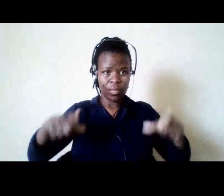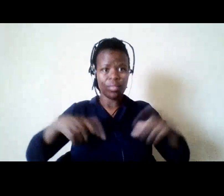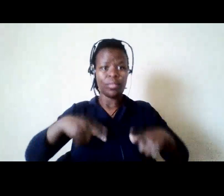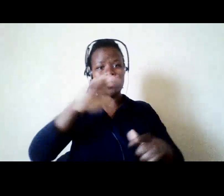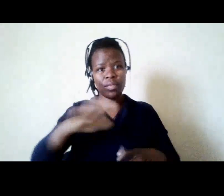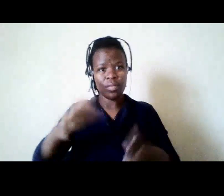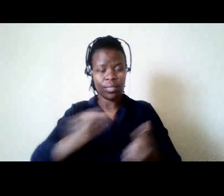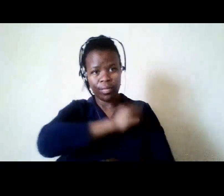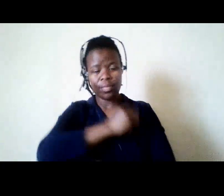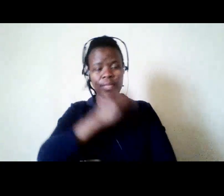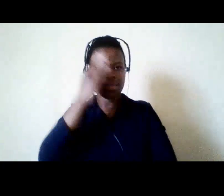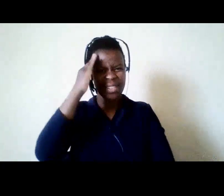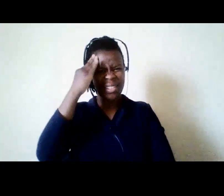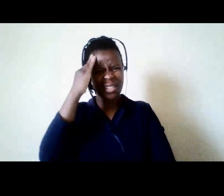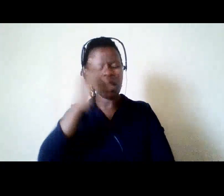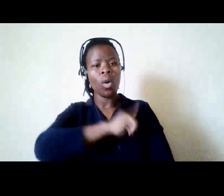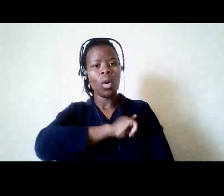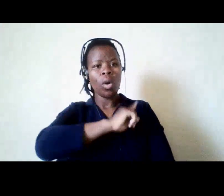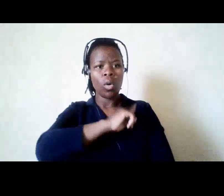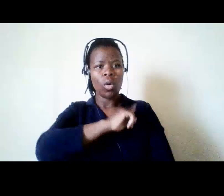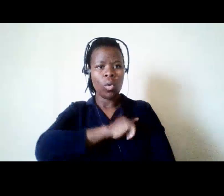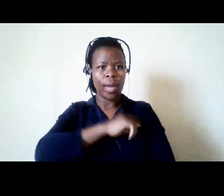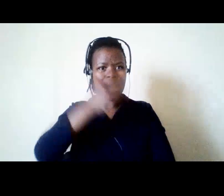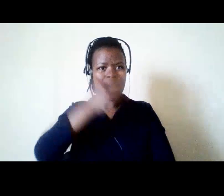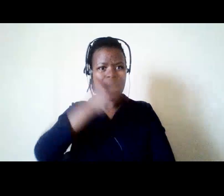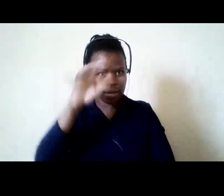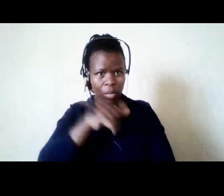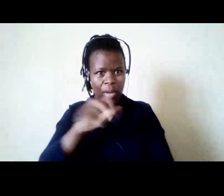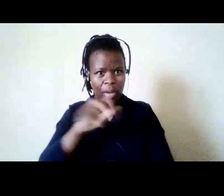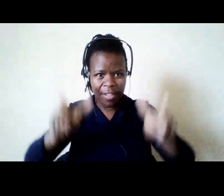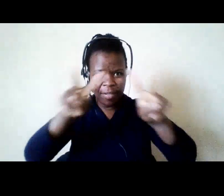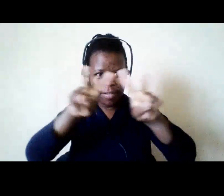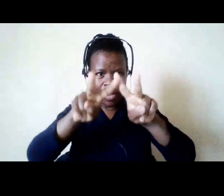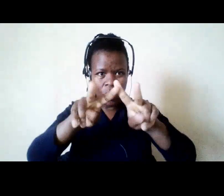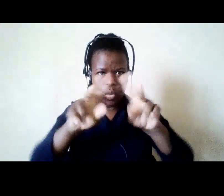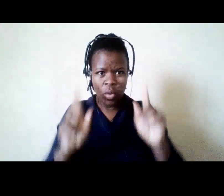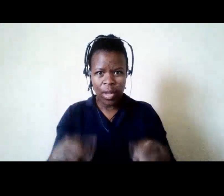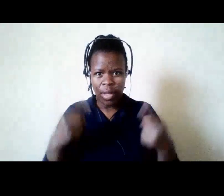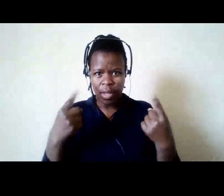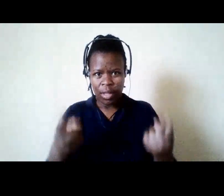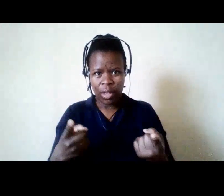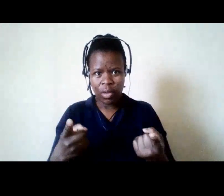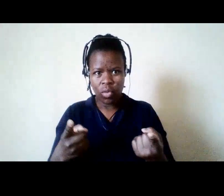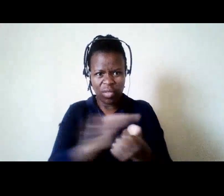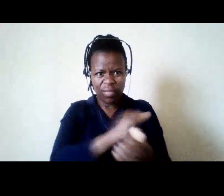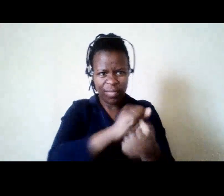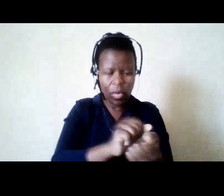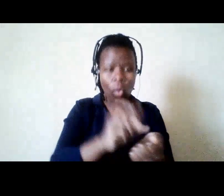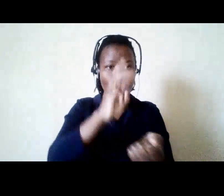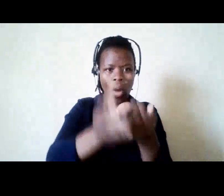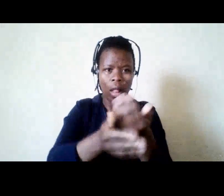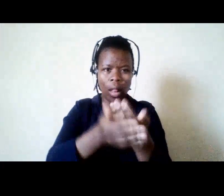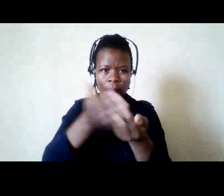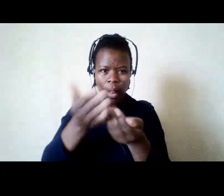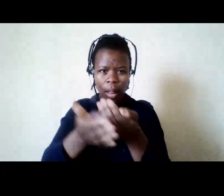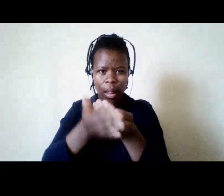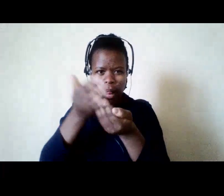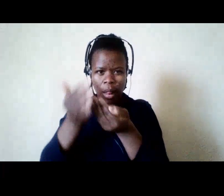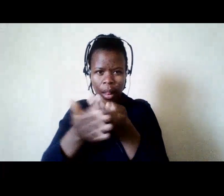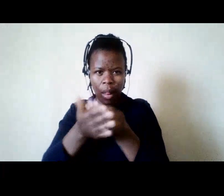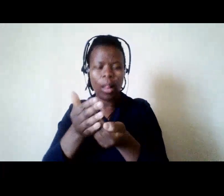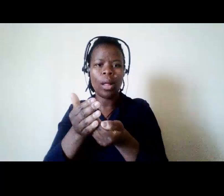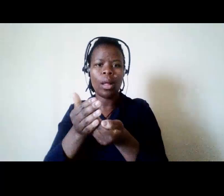disability? Because once what you value, you won't diminish. You will care for. It's like saying that, it's like when you go to any of